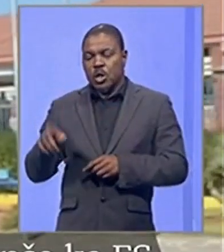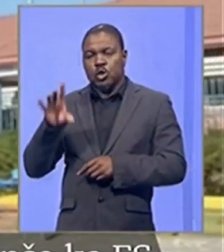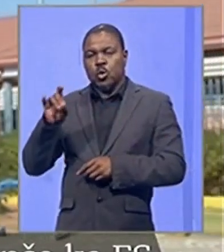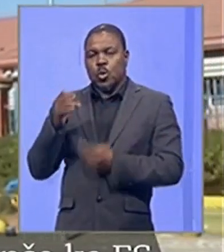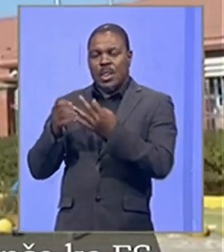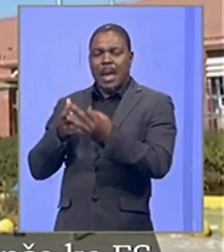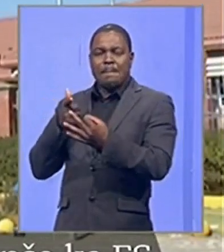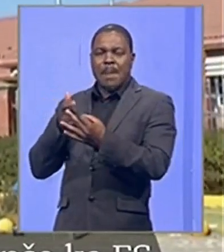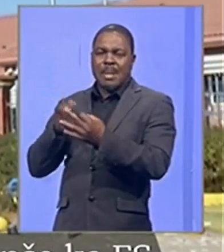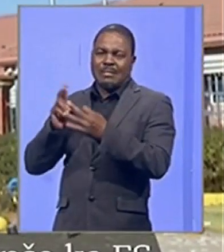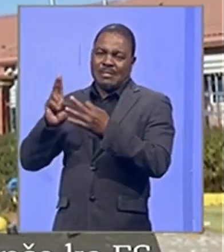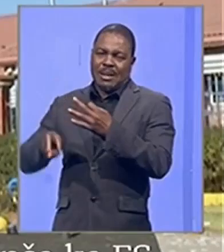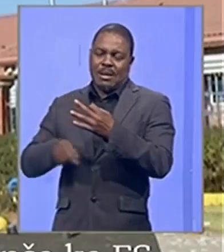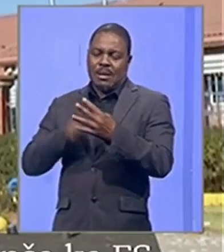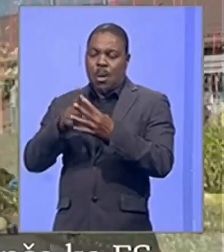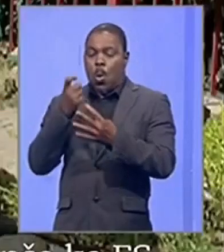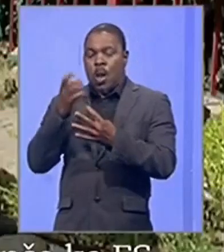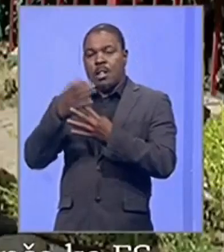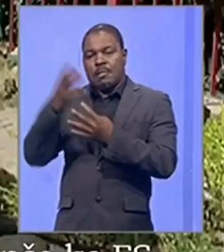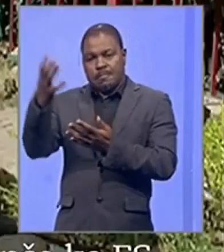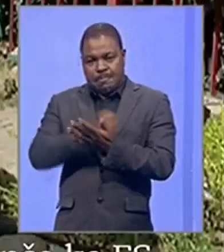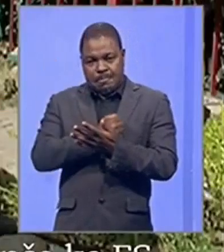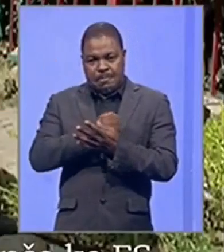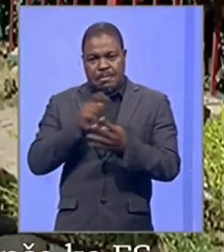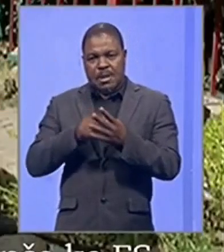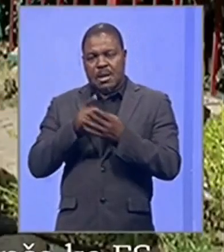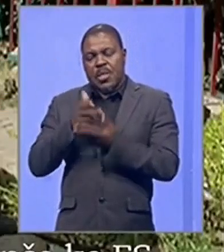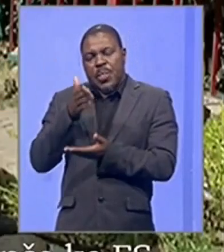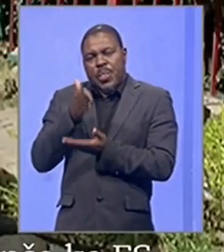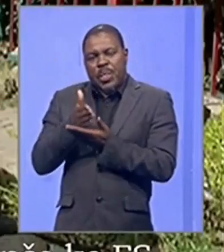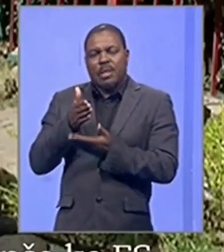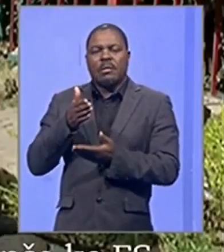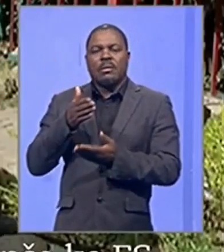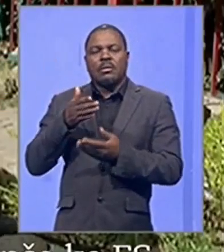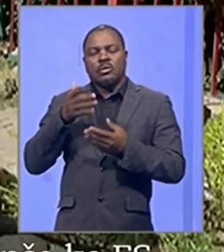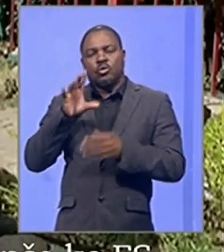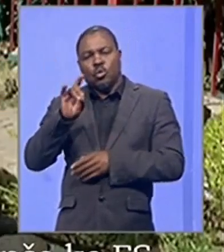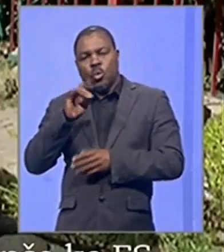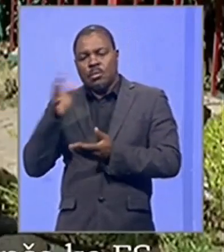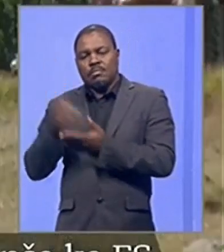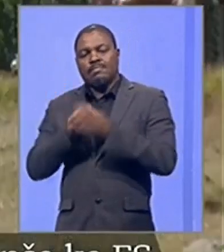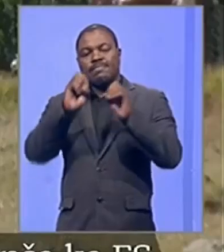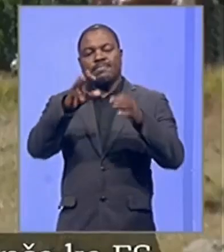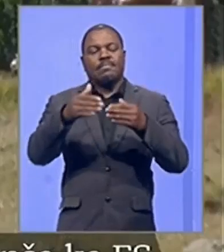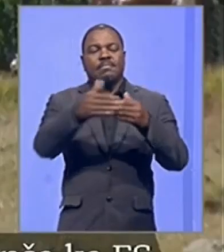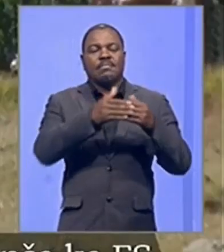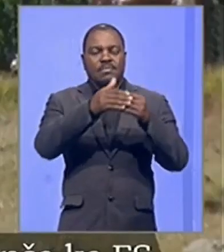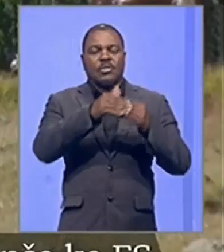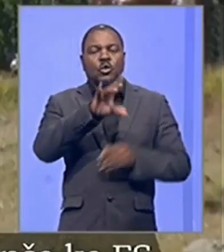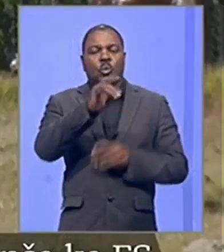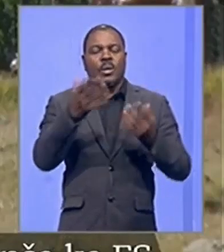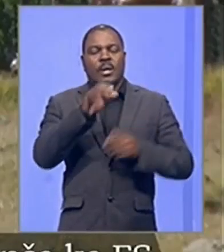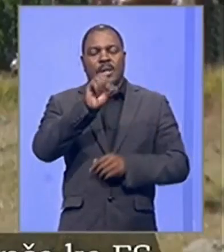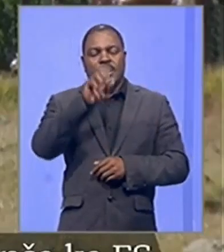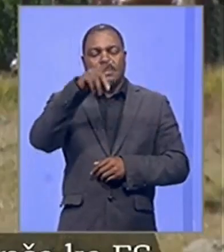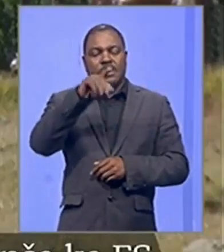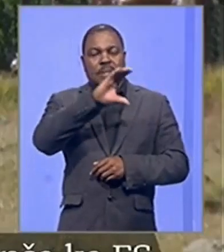tše 3 mo ba ile go ba tšea ye tee le dimpšanyana tša gona lefelong la go hlokomela diphoofolo e lego